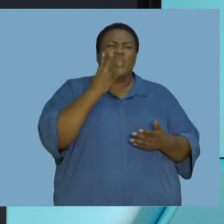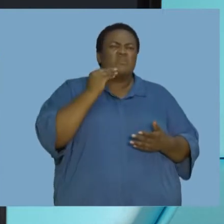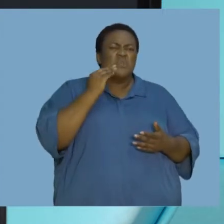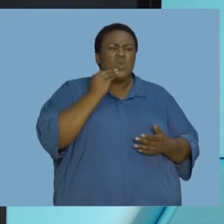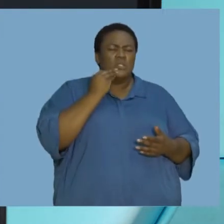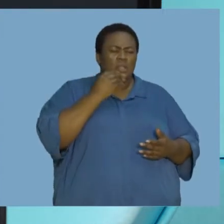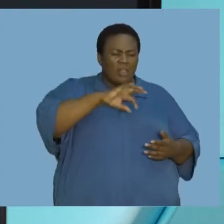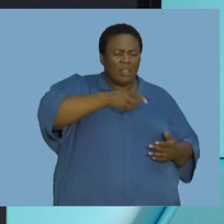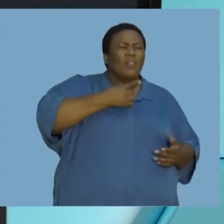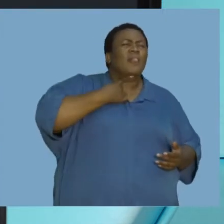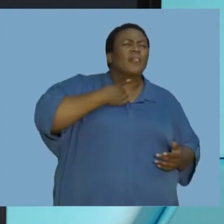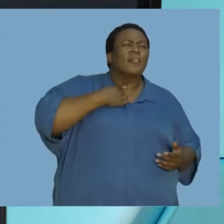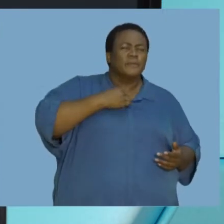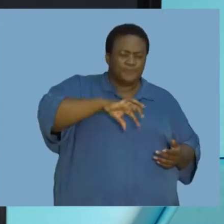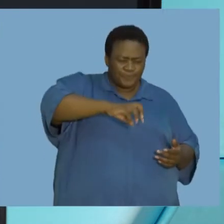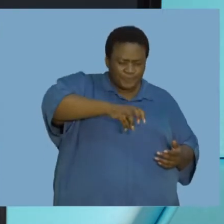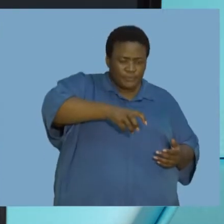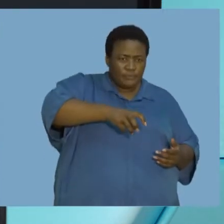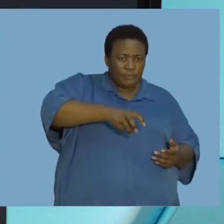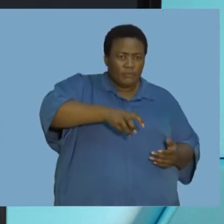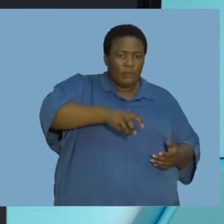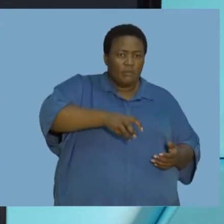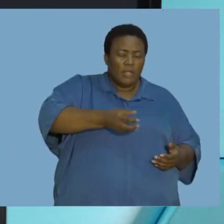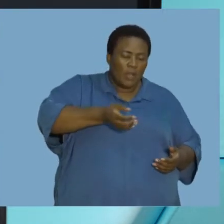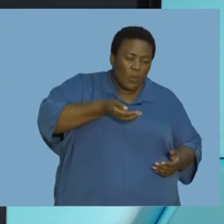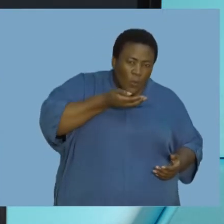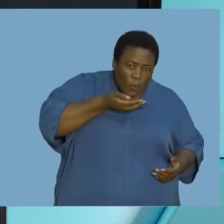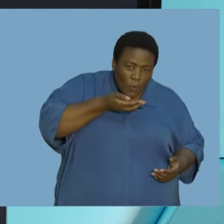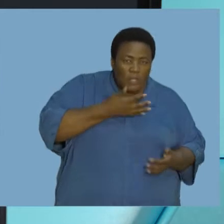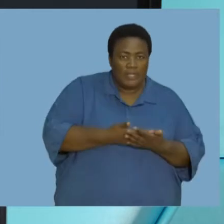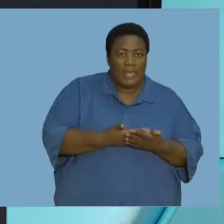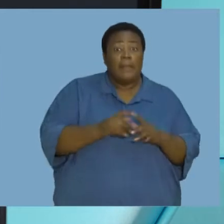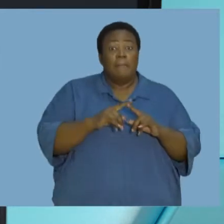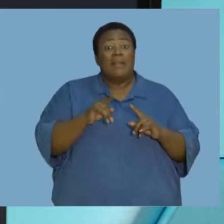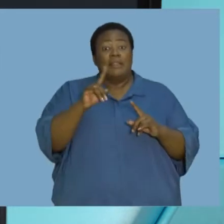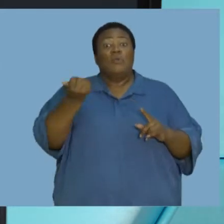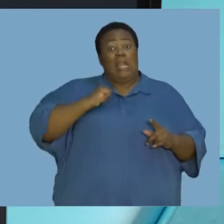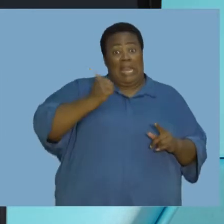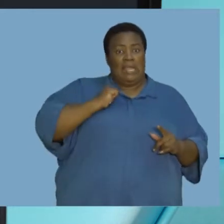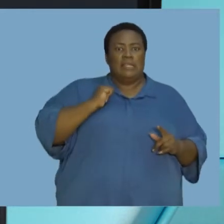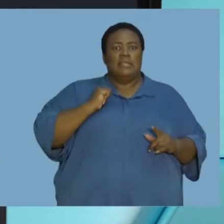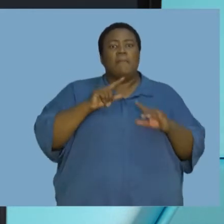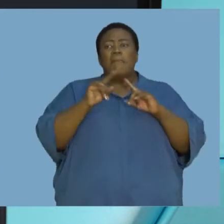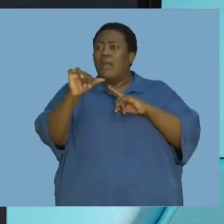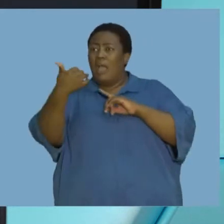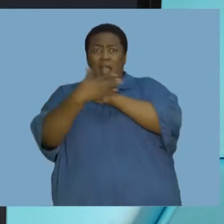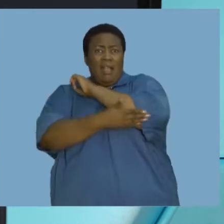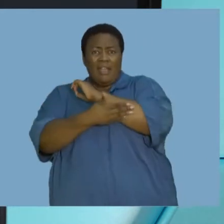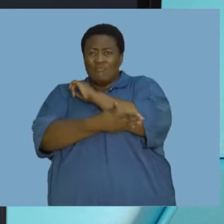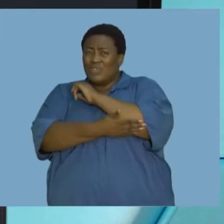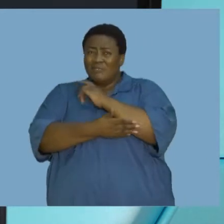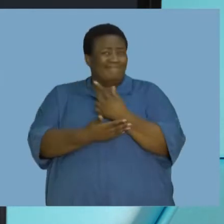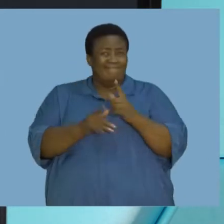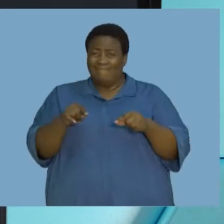point, you open a tap and you're able to drink the water. And this is actually a privilege that we have, because not in many countries